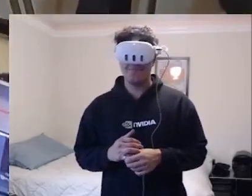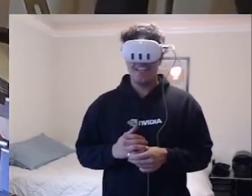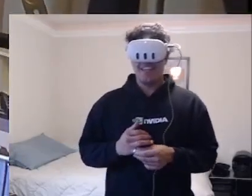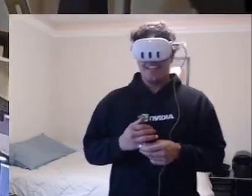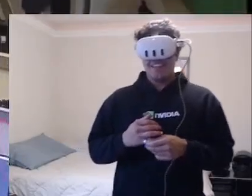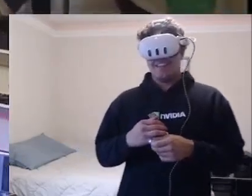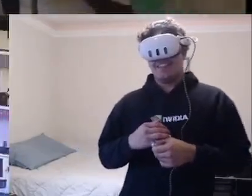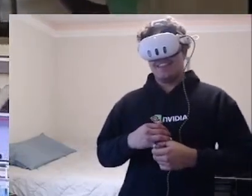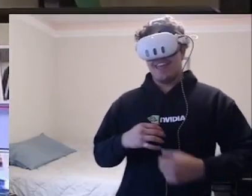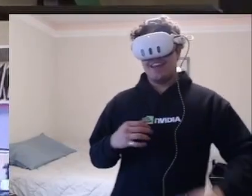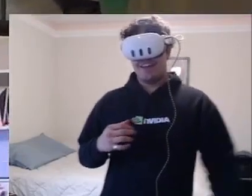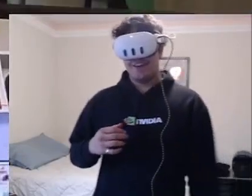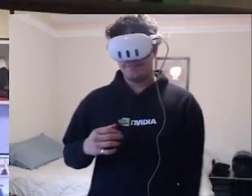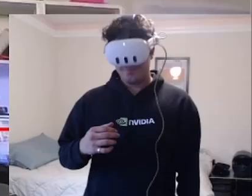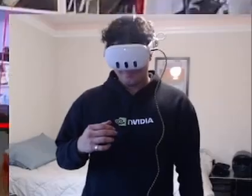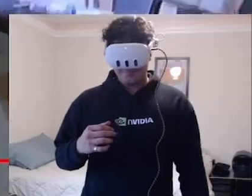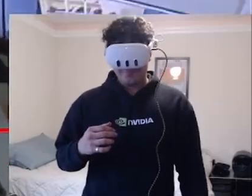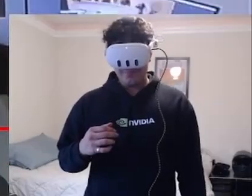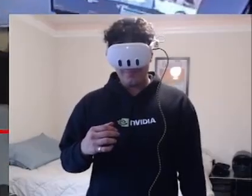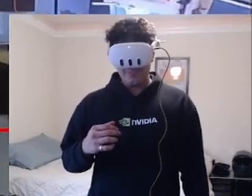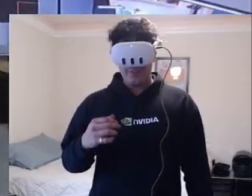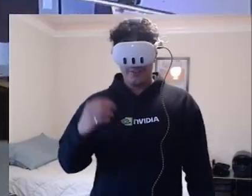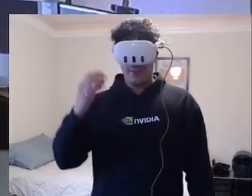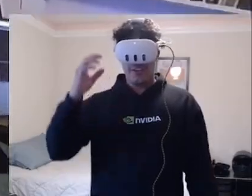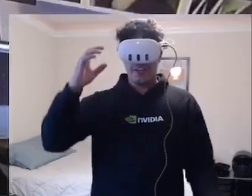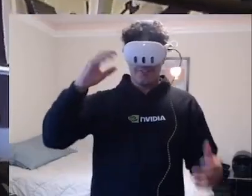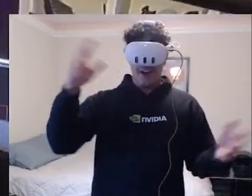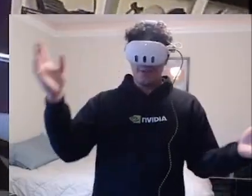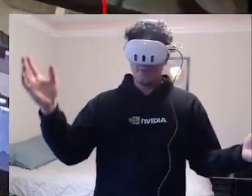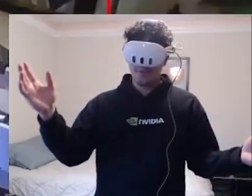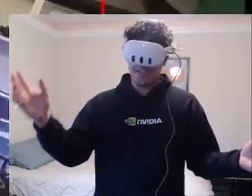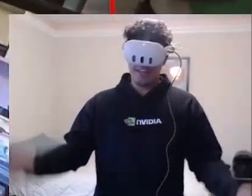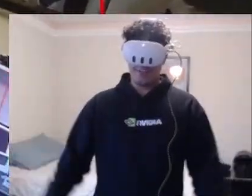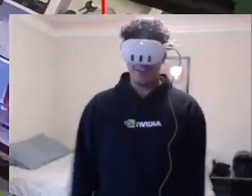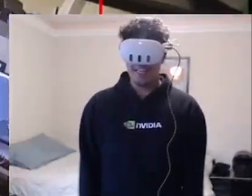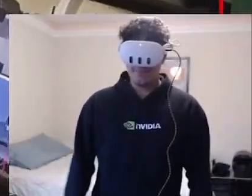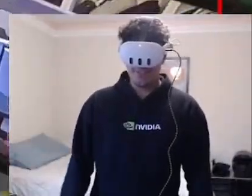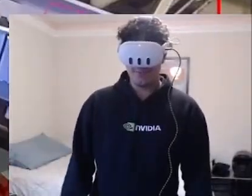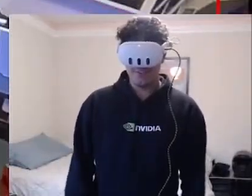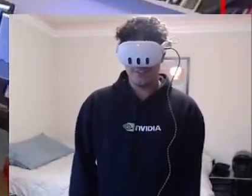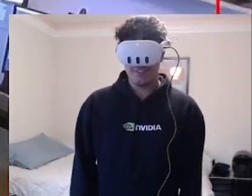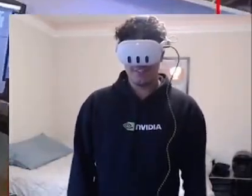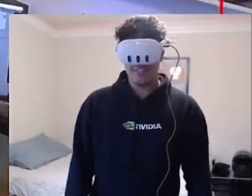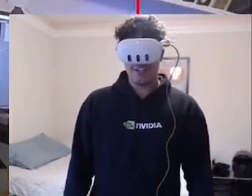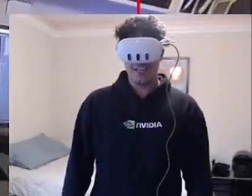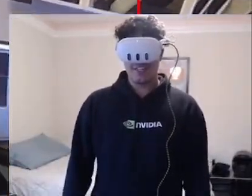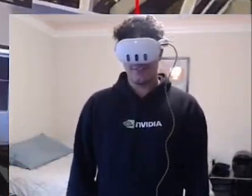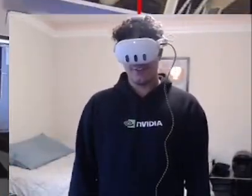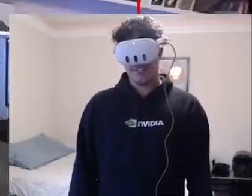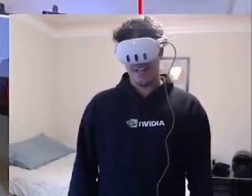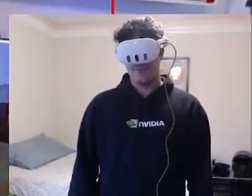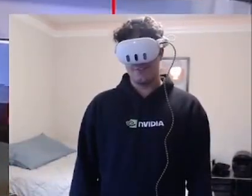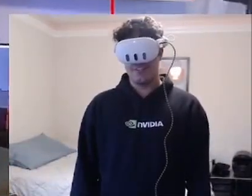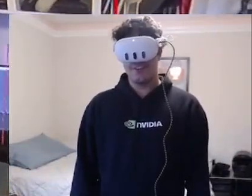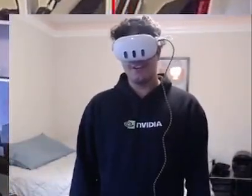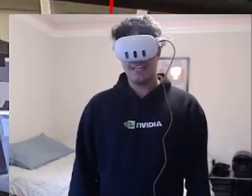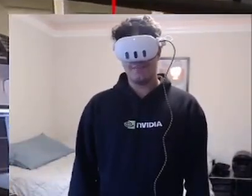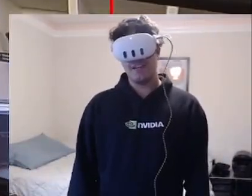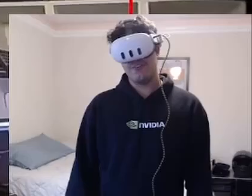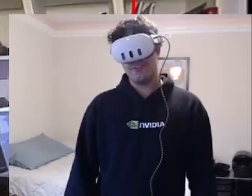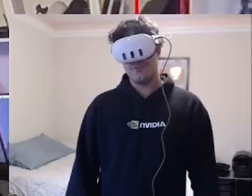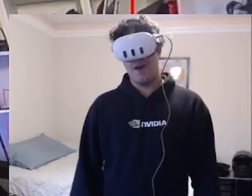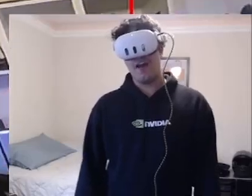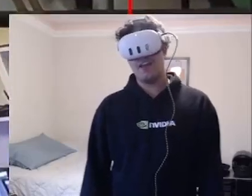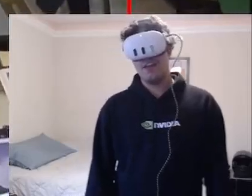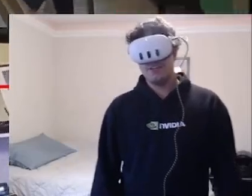it. Then the environment was made in Unity. This was CJ's first time using Unity. He